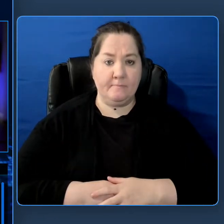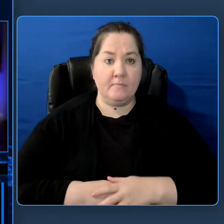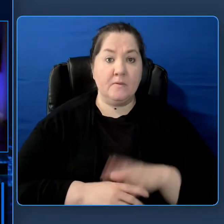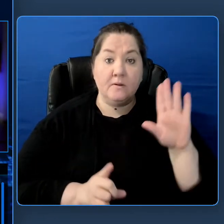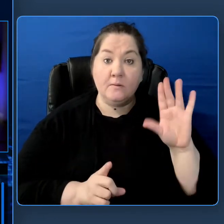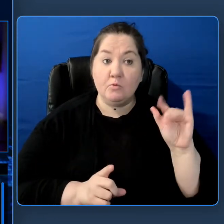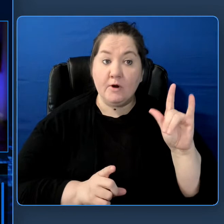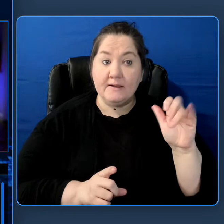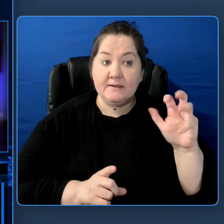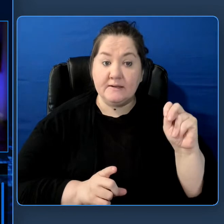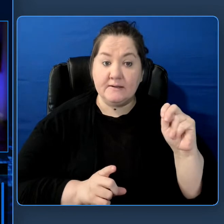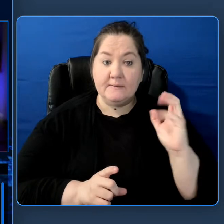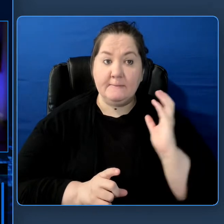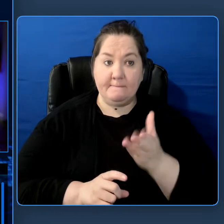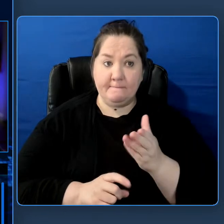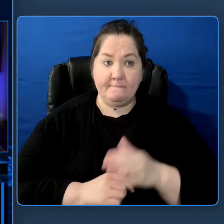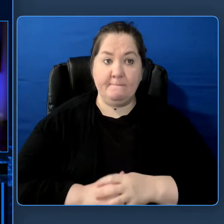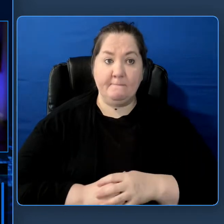Brendan?